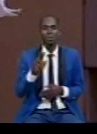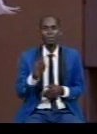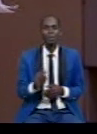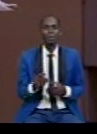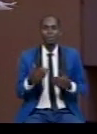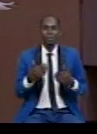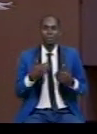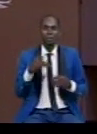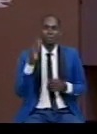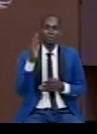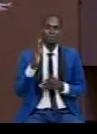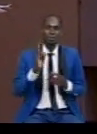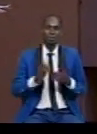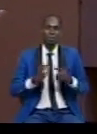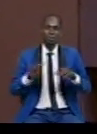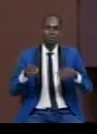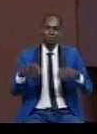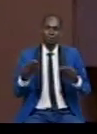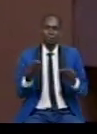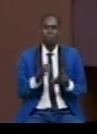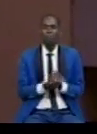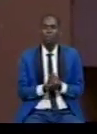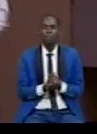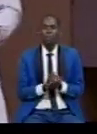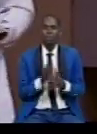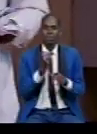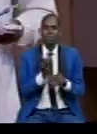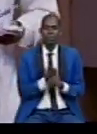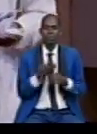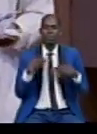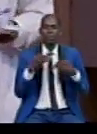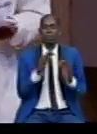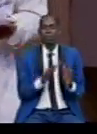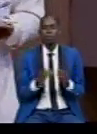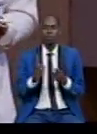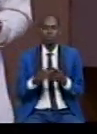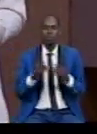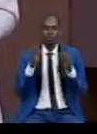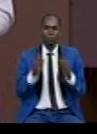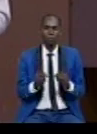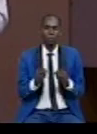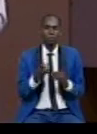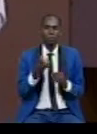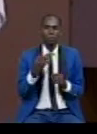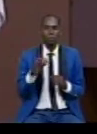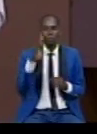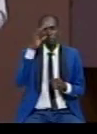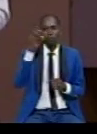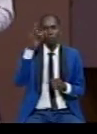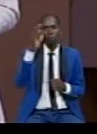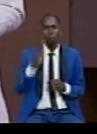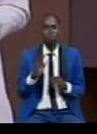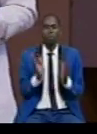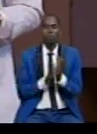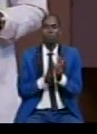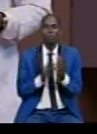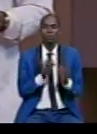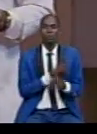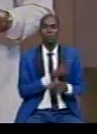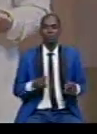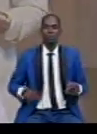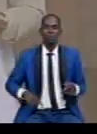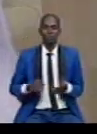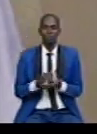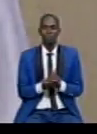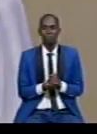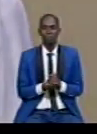God following the prayer of the man of God at one of the GCK programs. Praise the Lord.